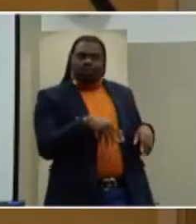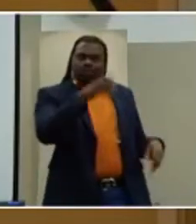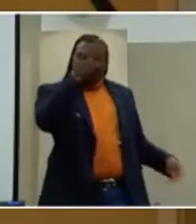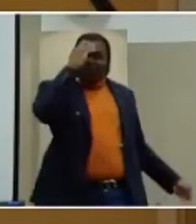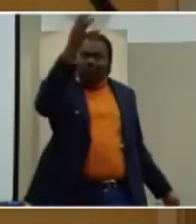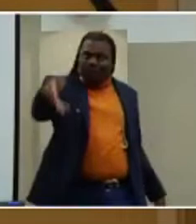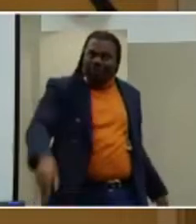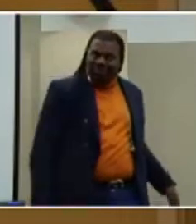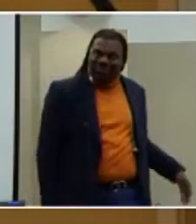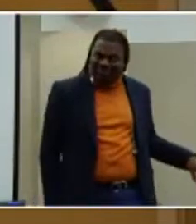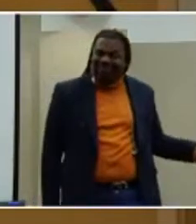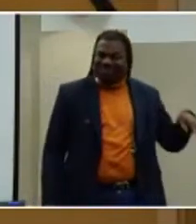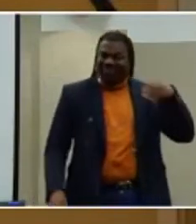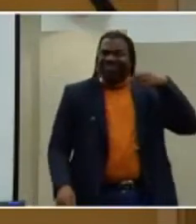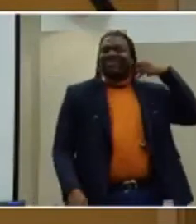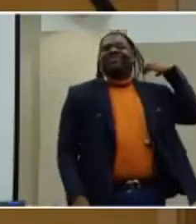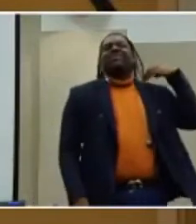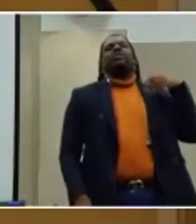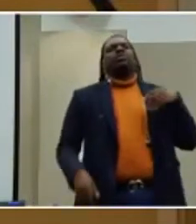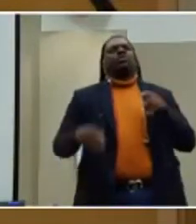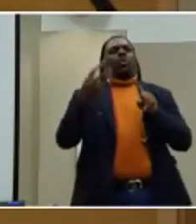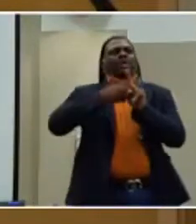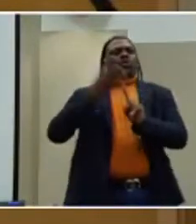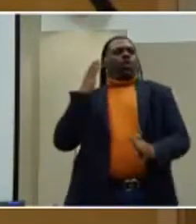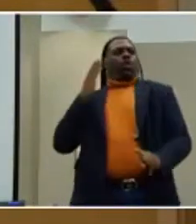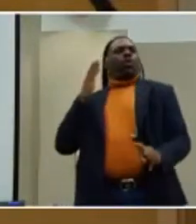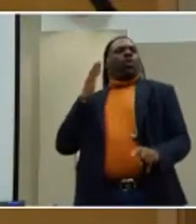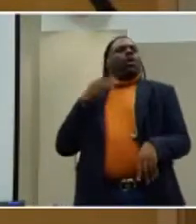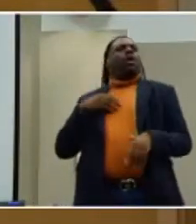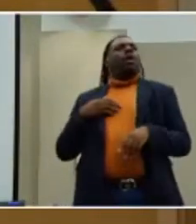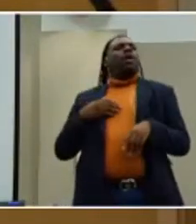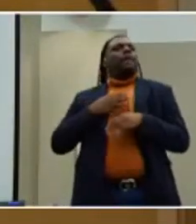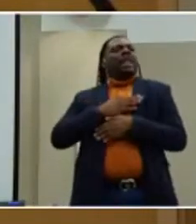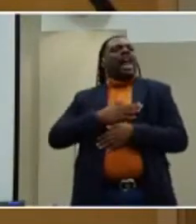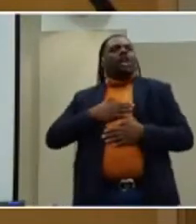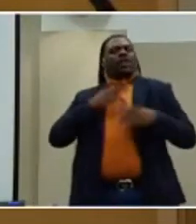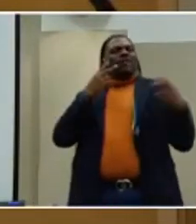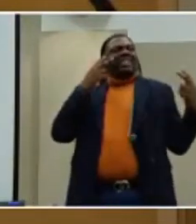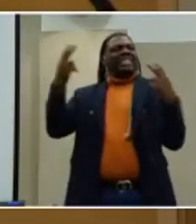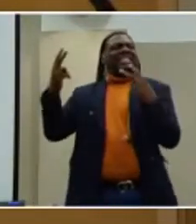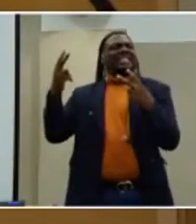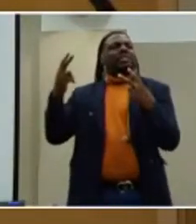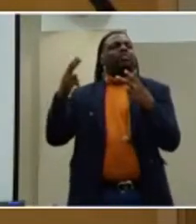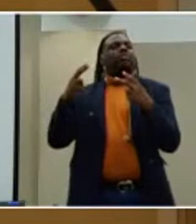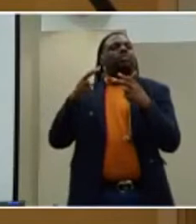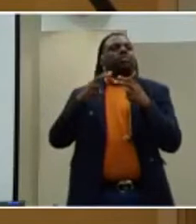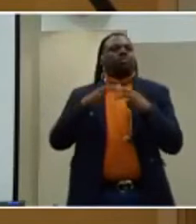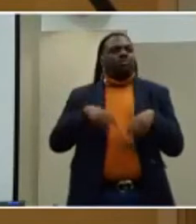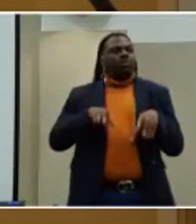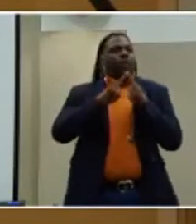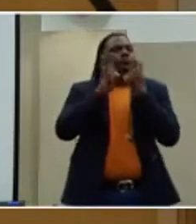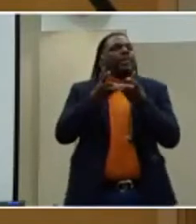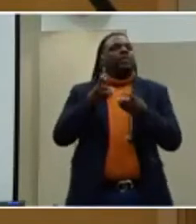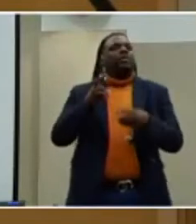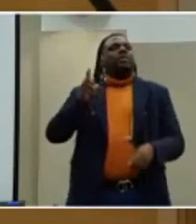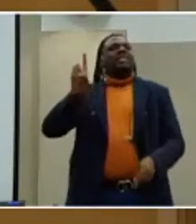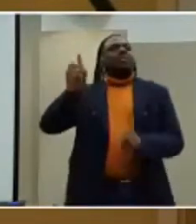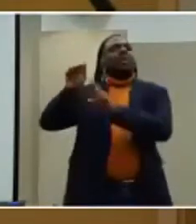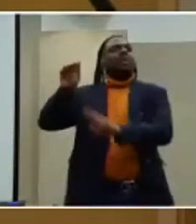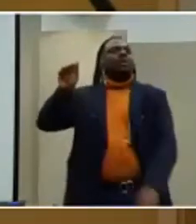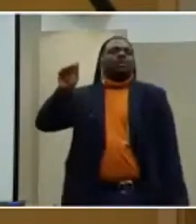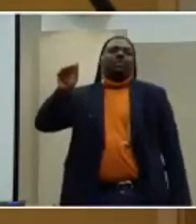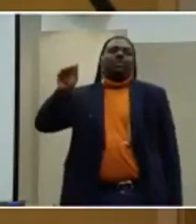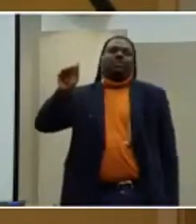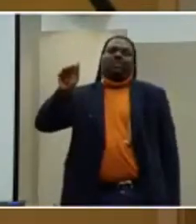you, 2 months ago I had the pleasure of visiting the Department of Disabilities, and I met some of